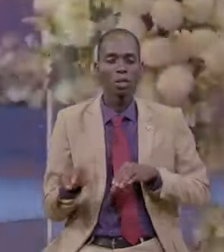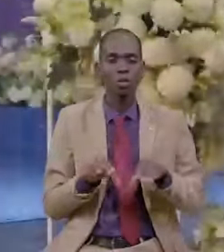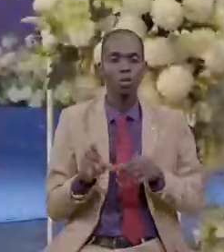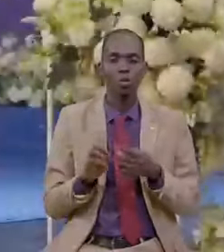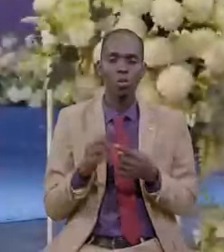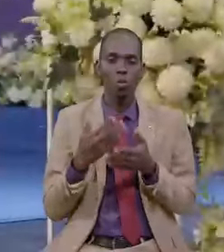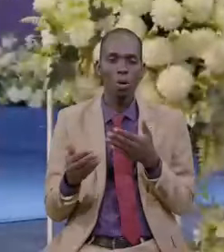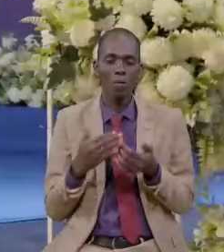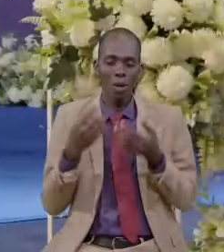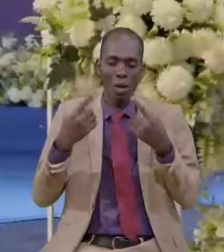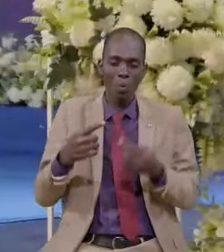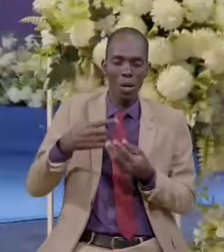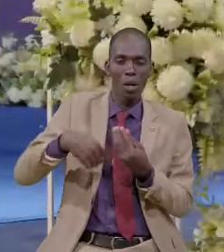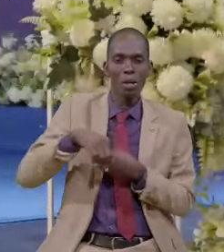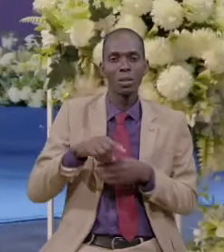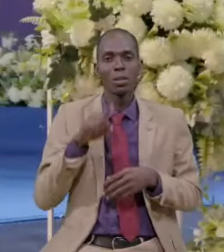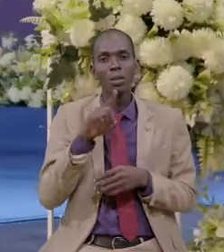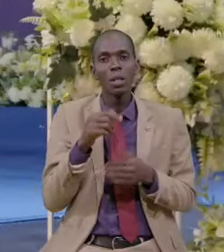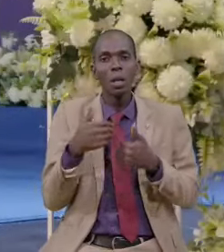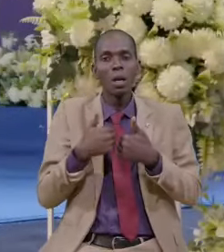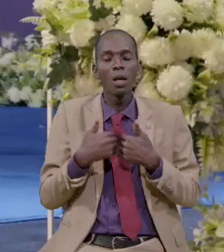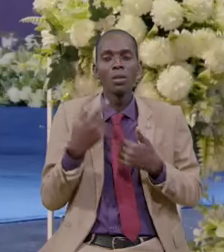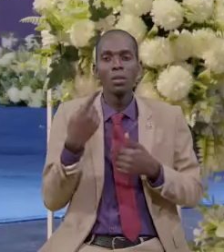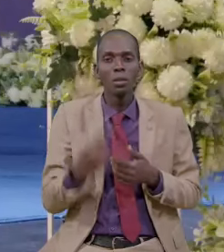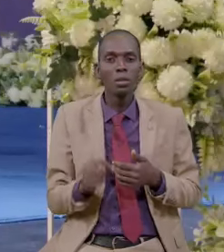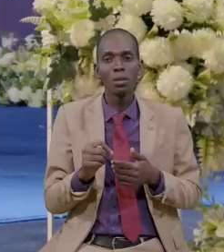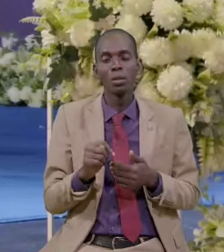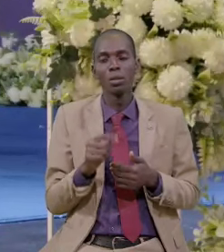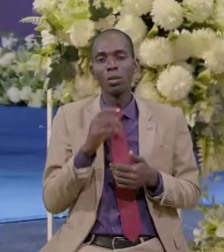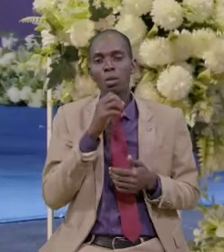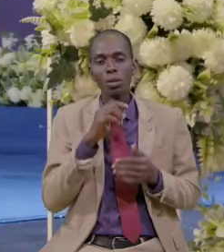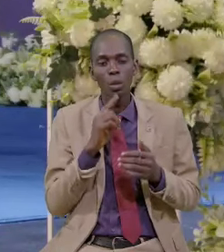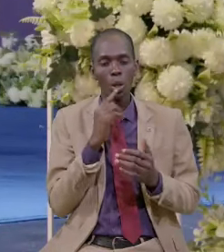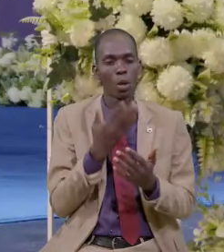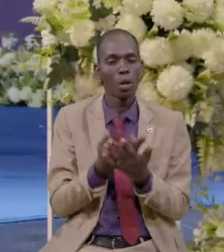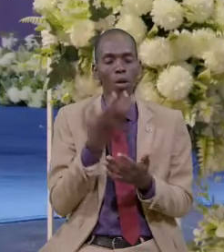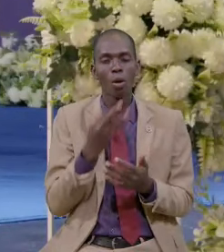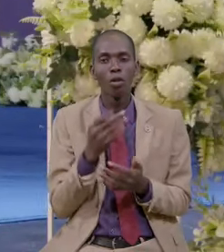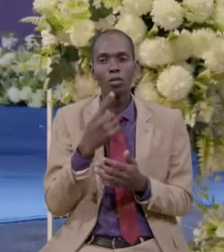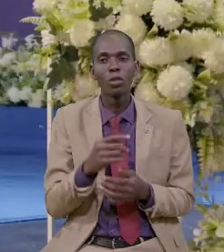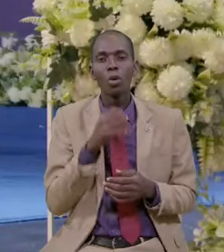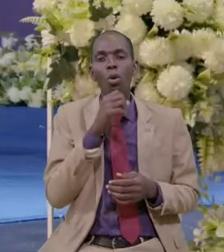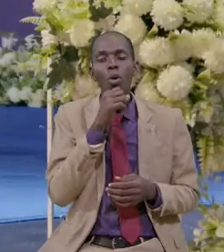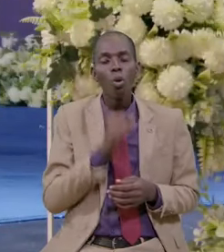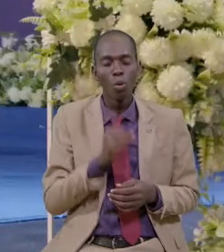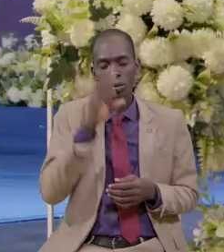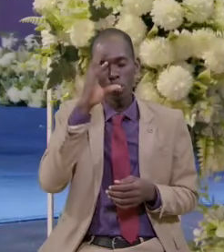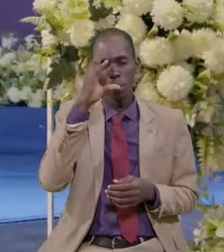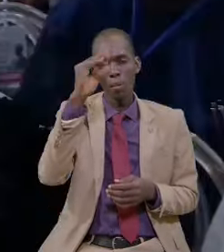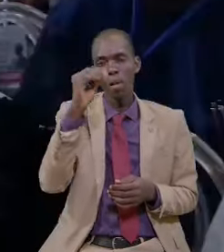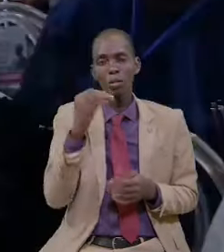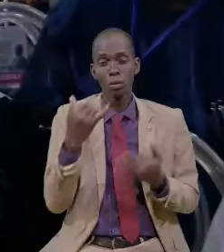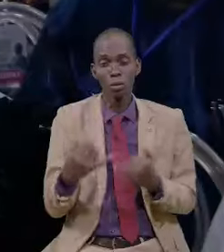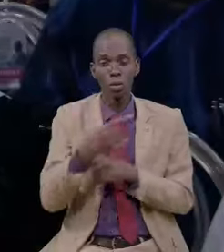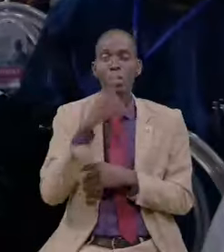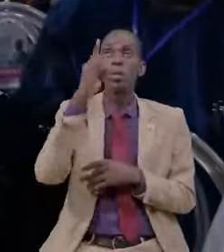They have the wrinkle, the sign of the old man. Today, God will take it